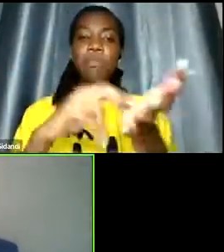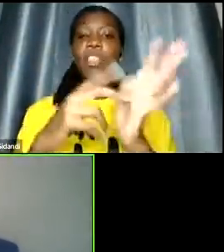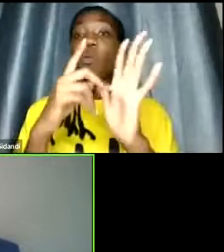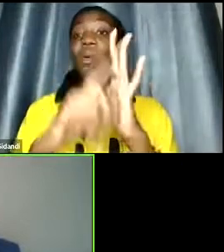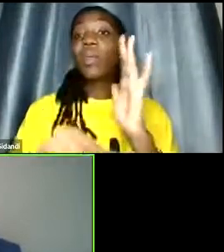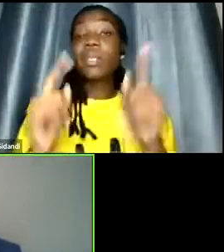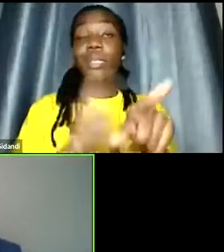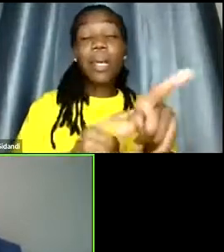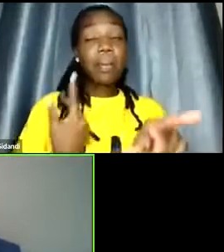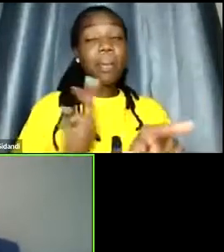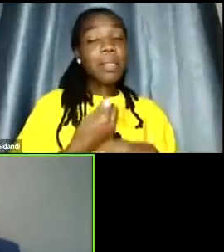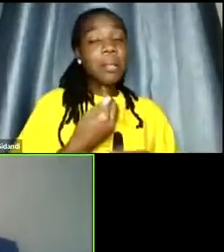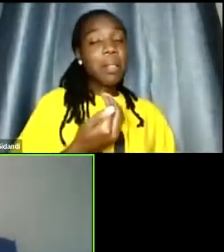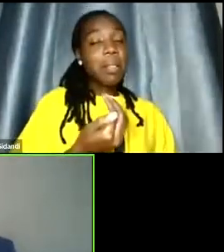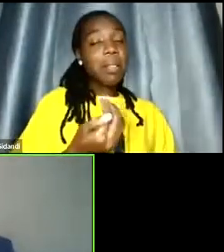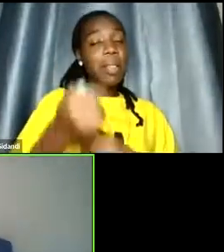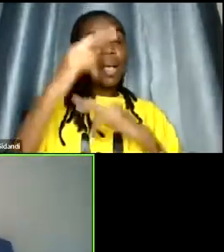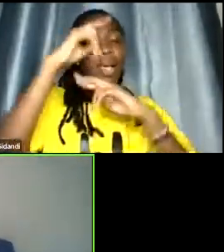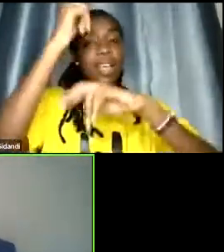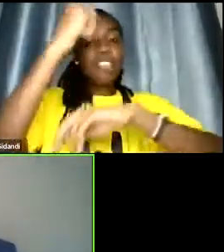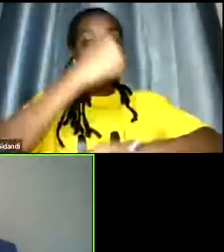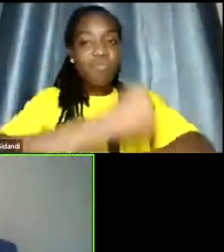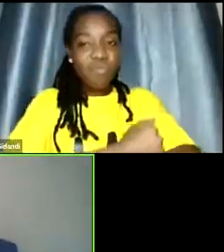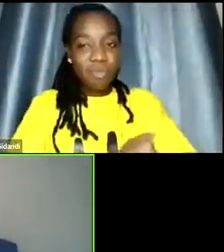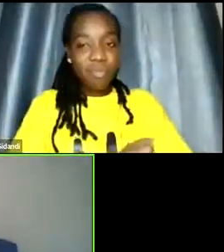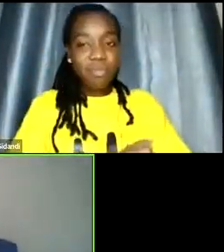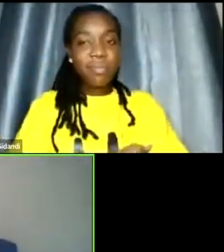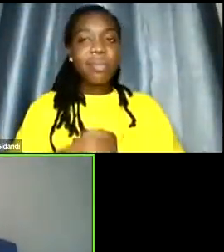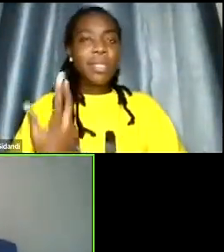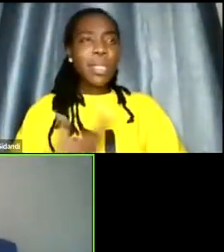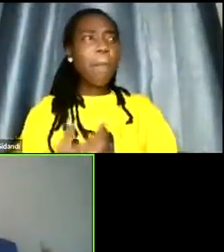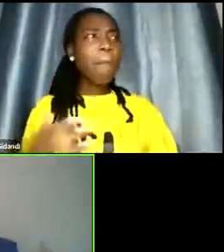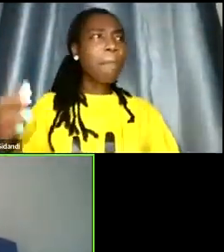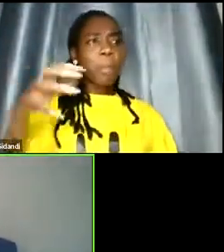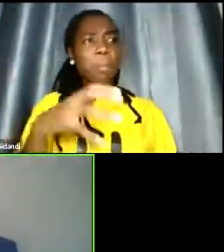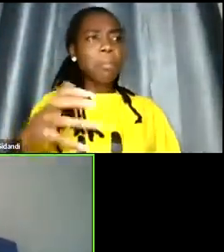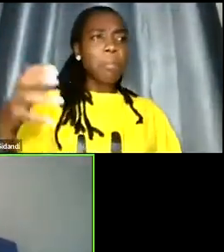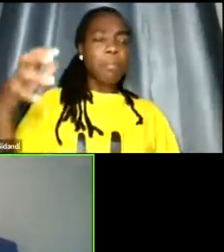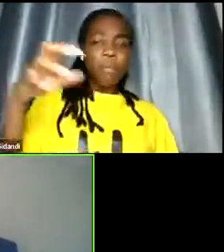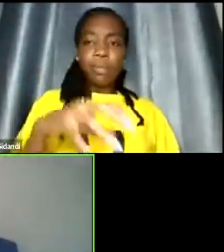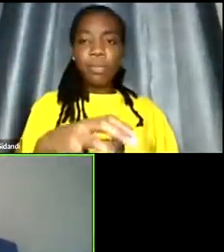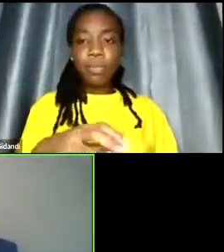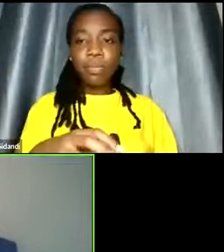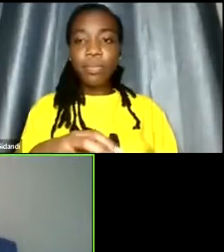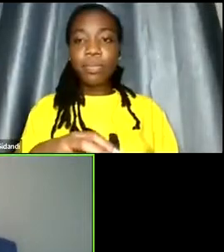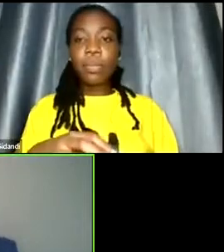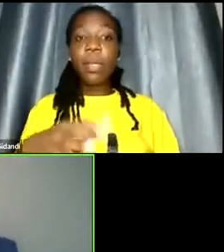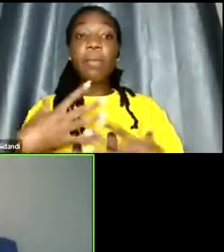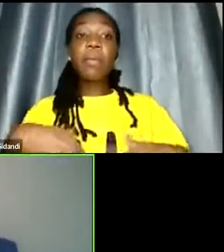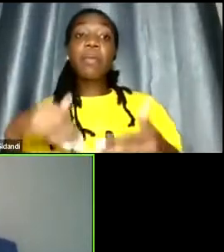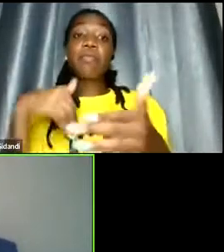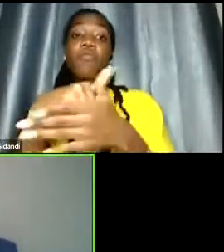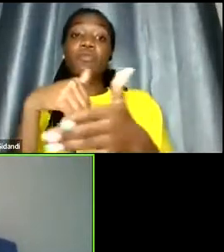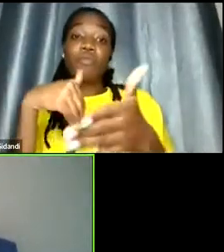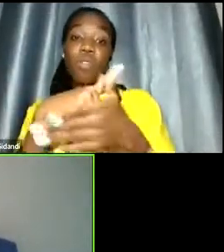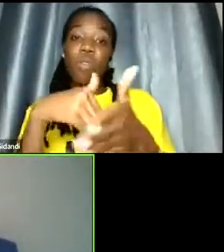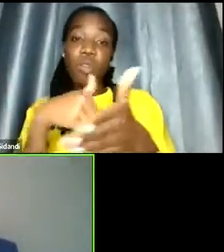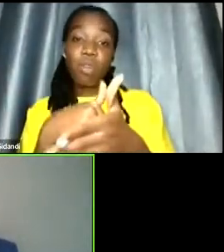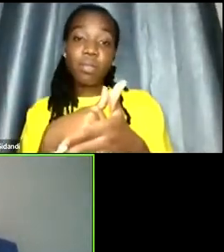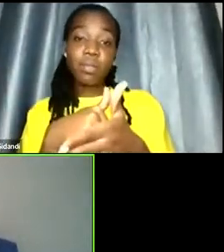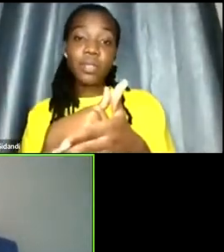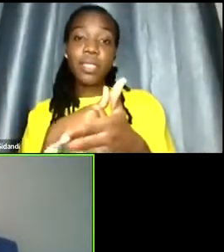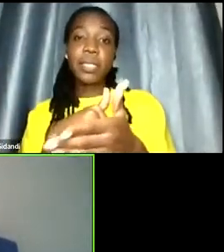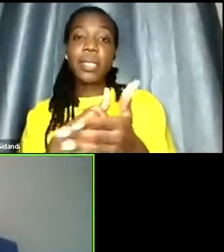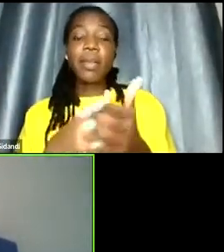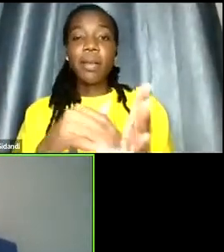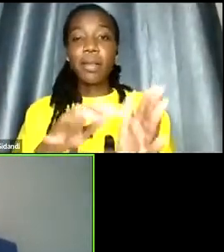school, those of us who are sporty, I play basketball. So those of us who are sporty, or those who played football, or it's called soccer in other parts of the